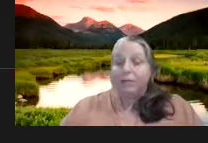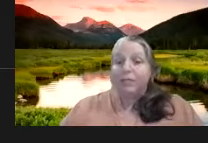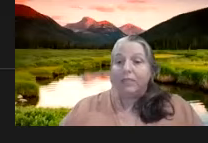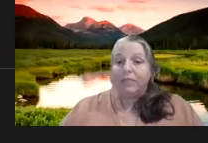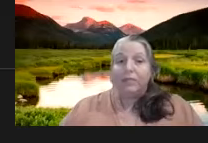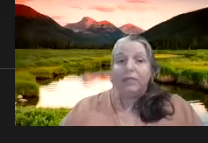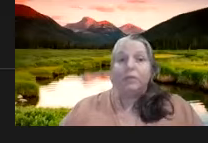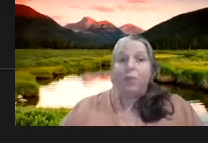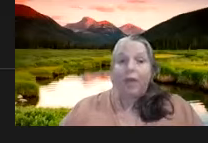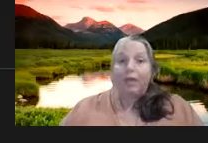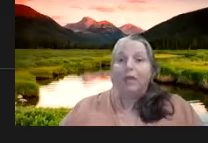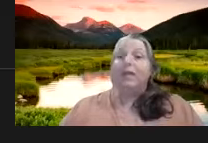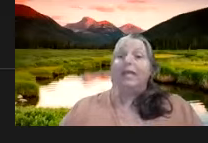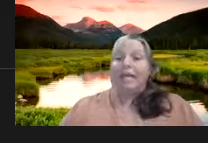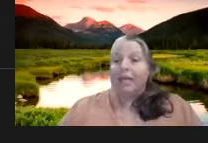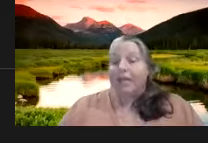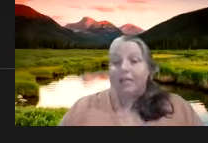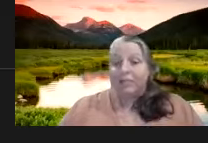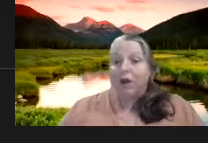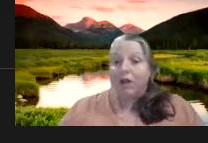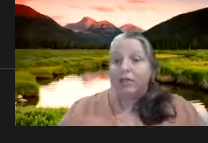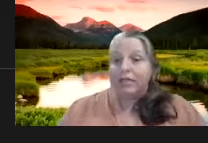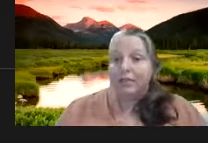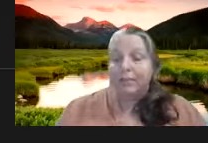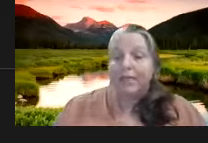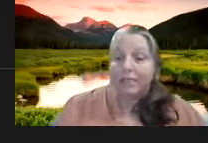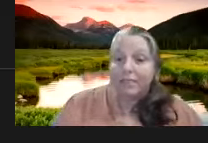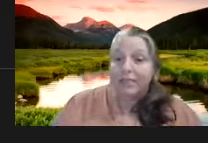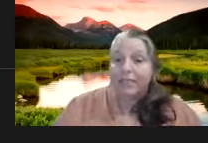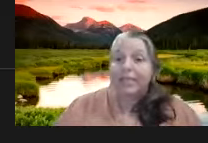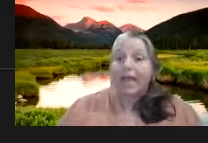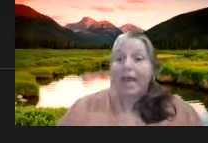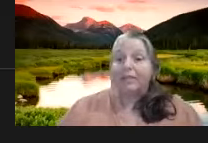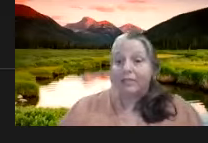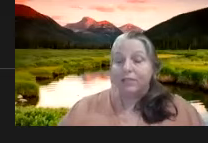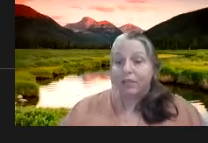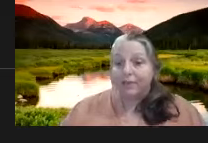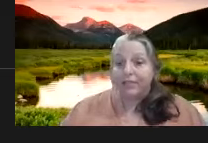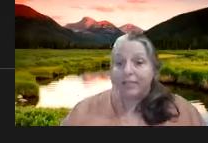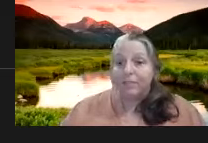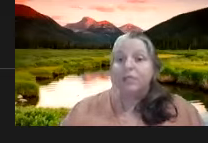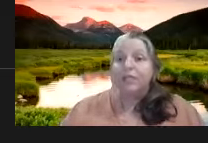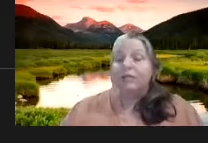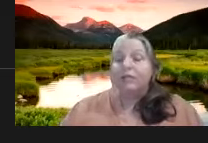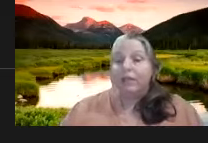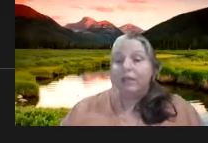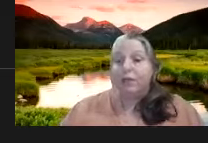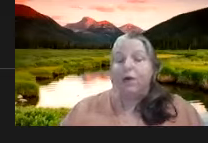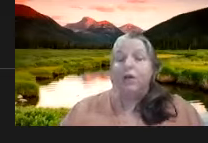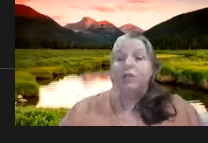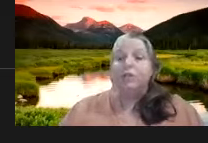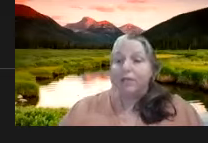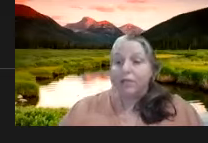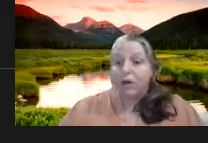including people with disabilities, when it is harder in some instances to get access to services, particularly if